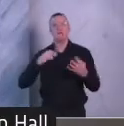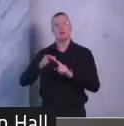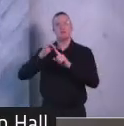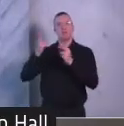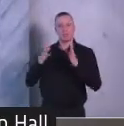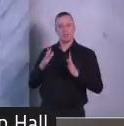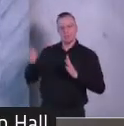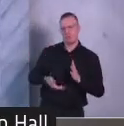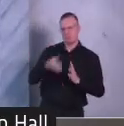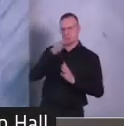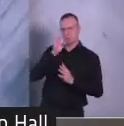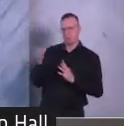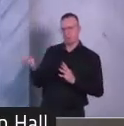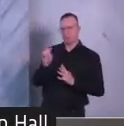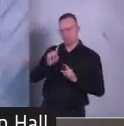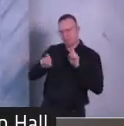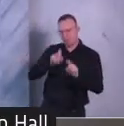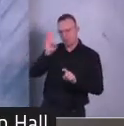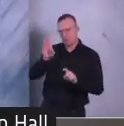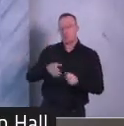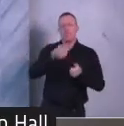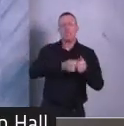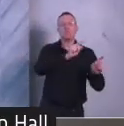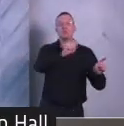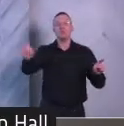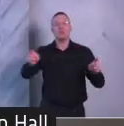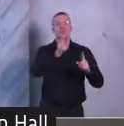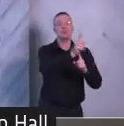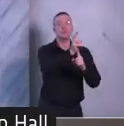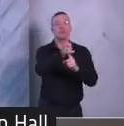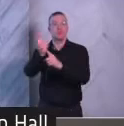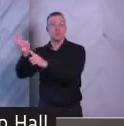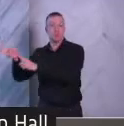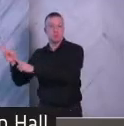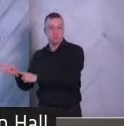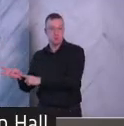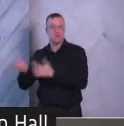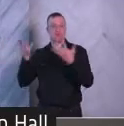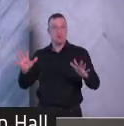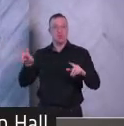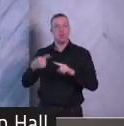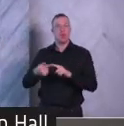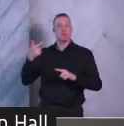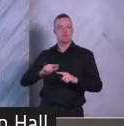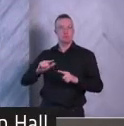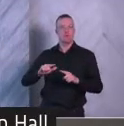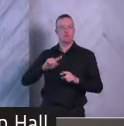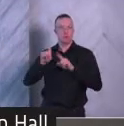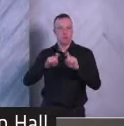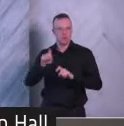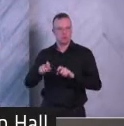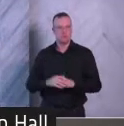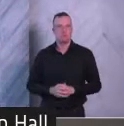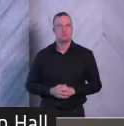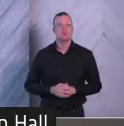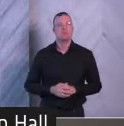introduce in a moment. Each candidate will have 2 minutes to address each of these questions. Next, candidates will hear questions from